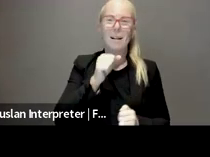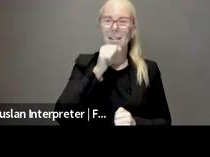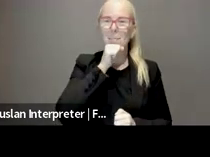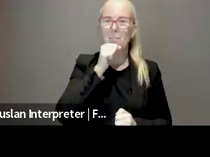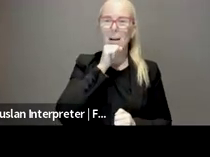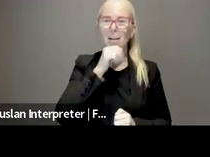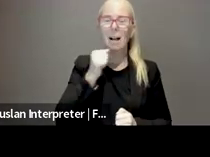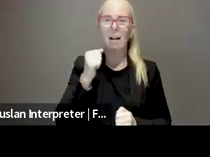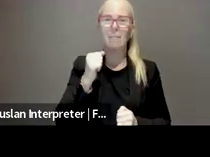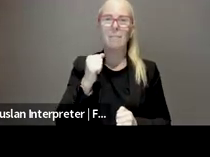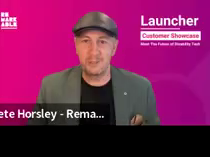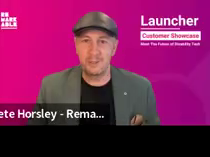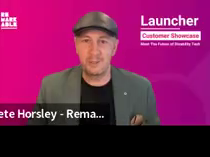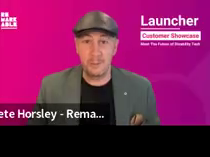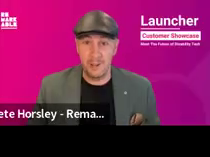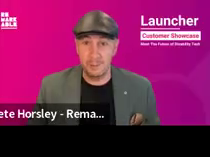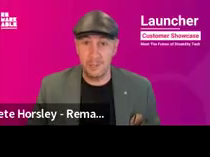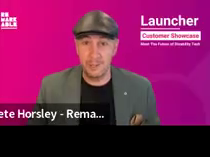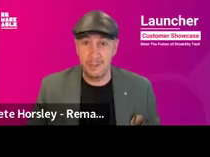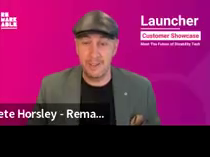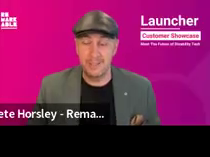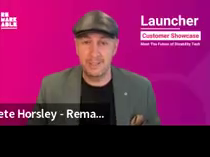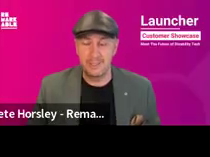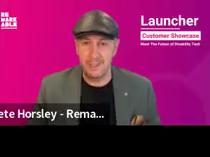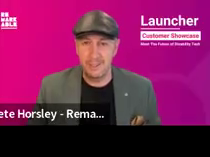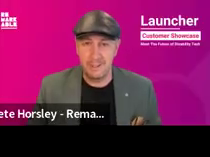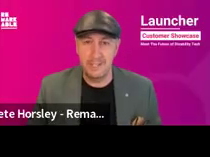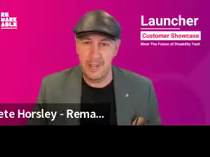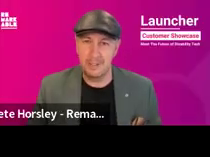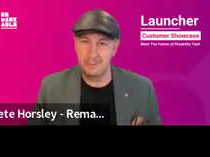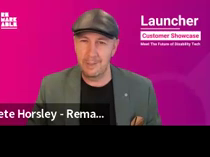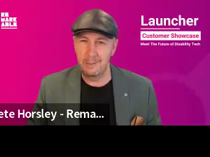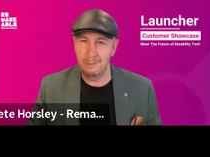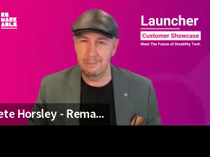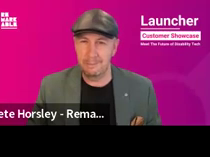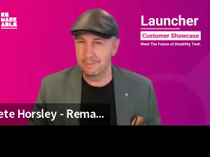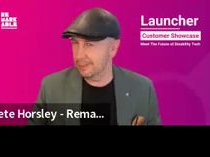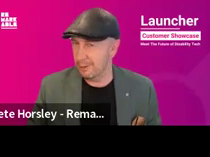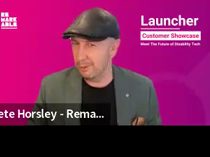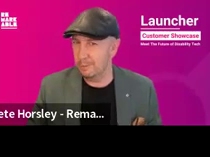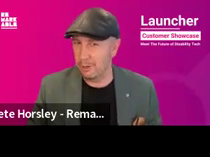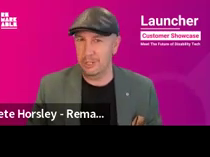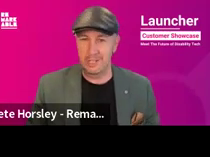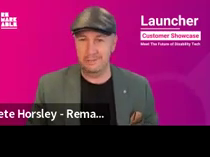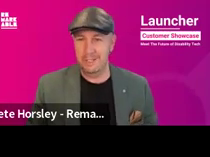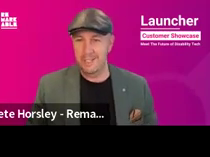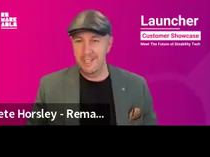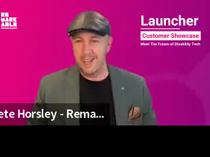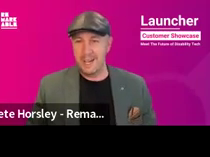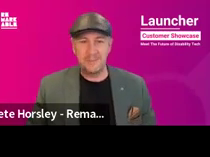a leather hat, a black t-shirt with a remarkable logo, and tonight a green jacket with a gold pocket